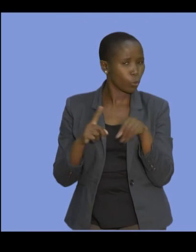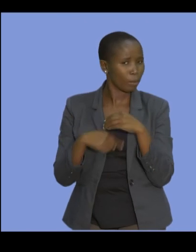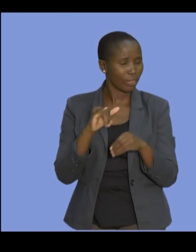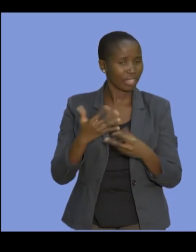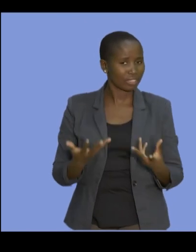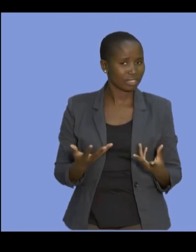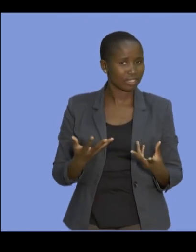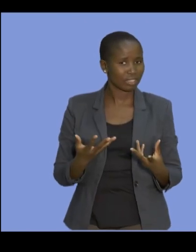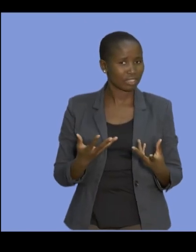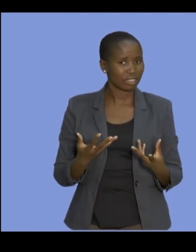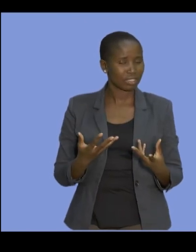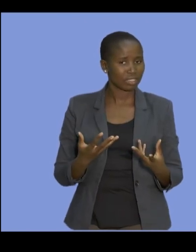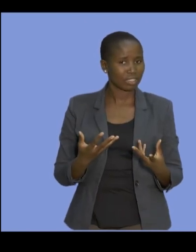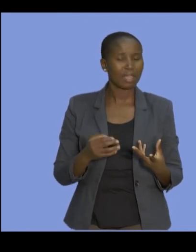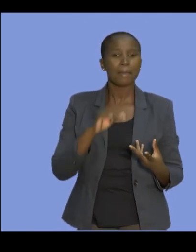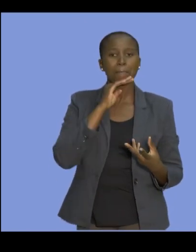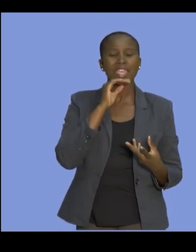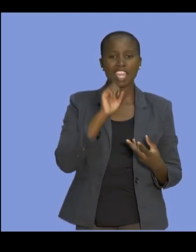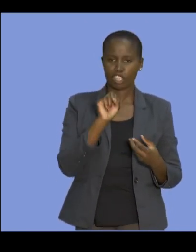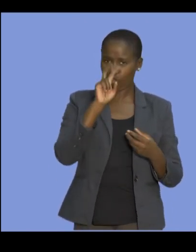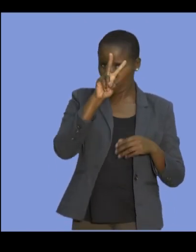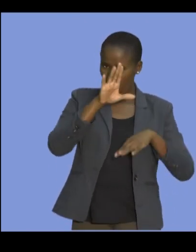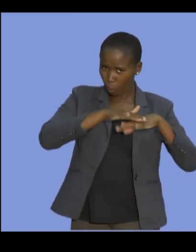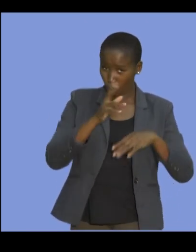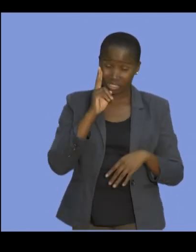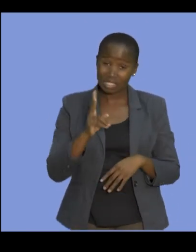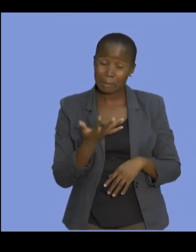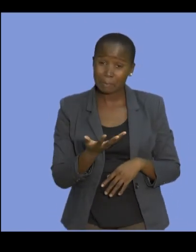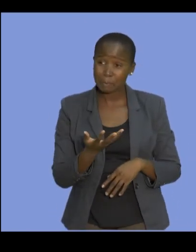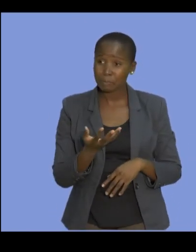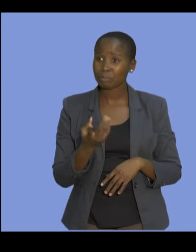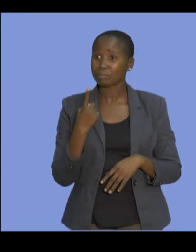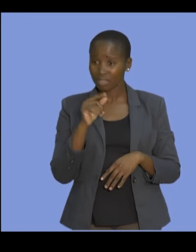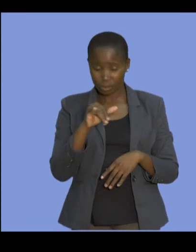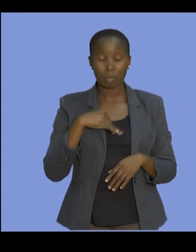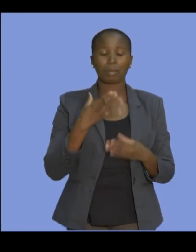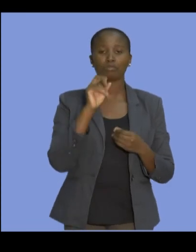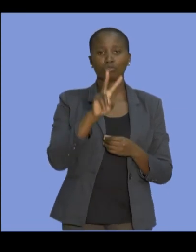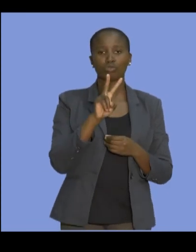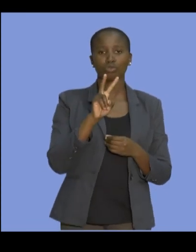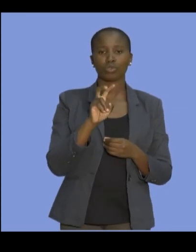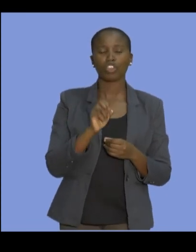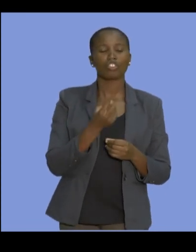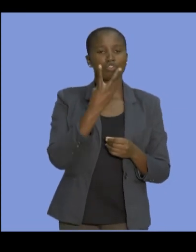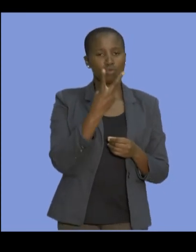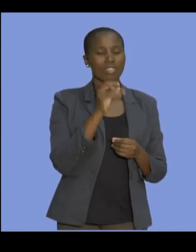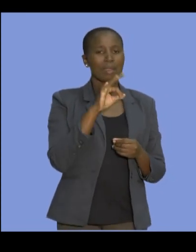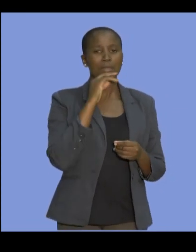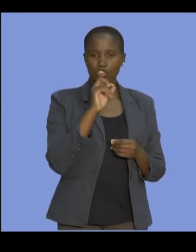is 2 units above the average? Can you see that? That 23 is 2 units above the